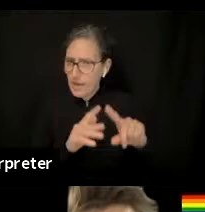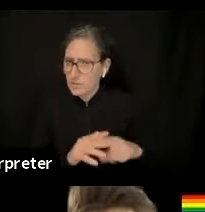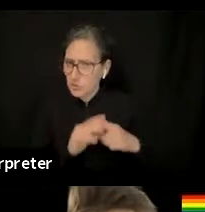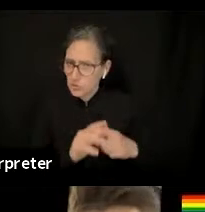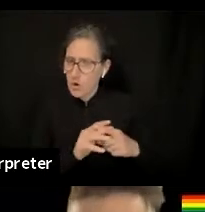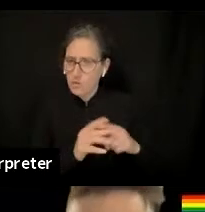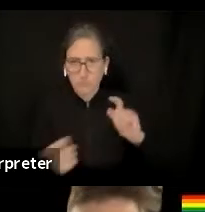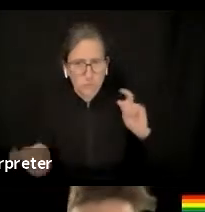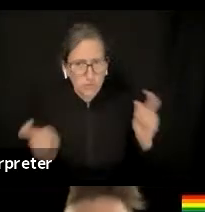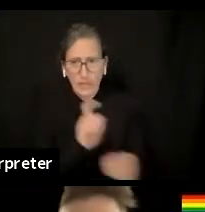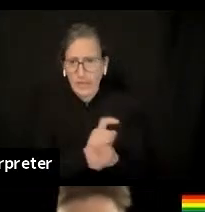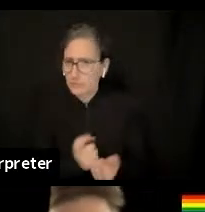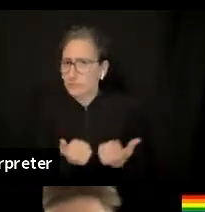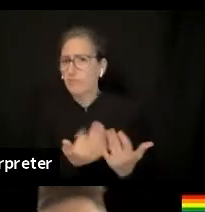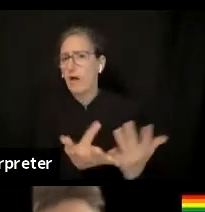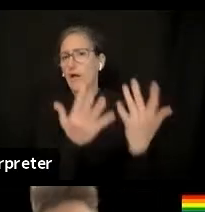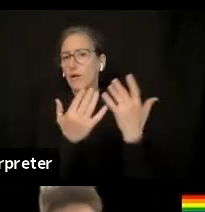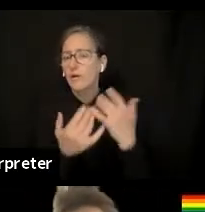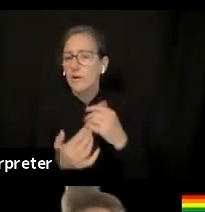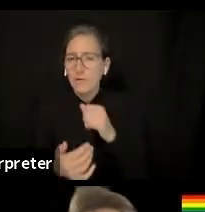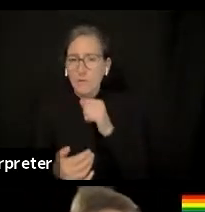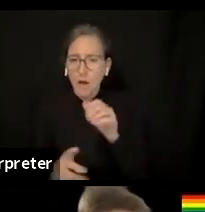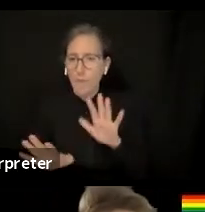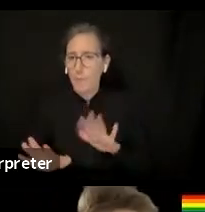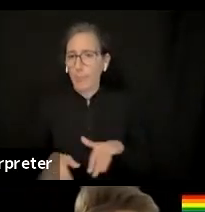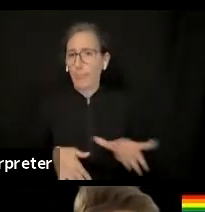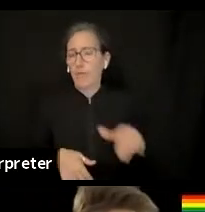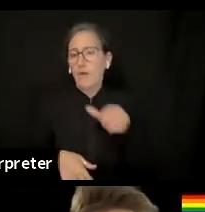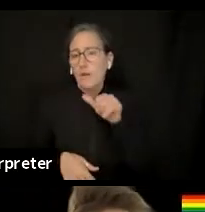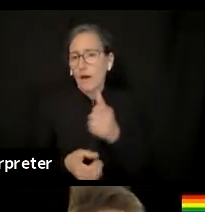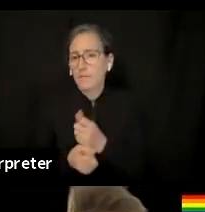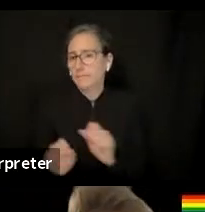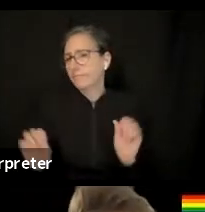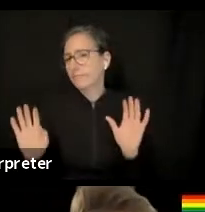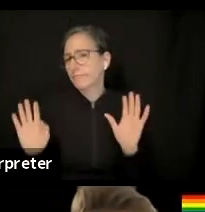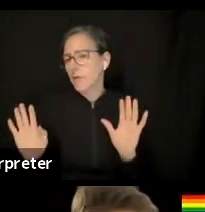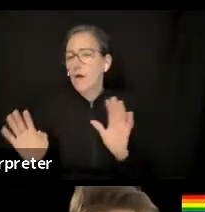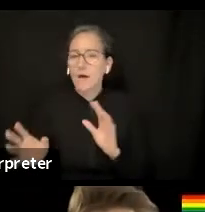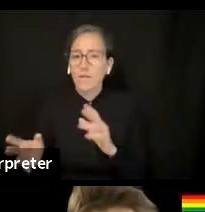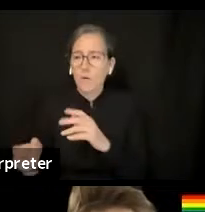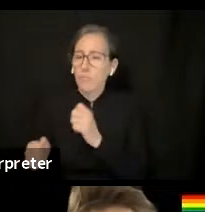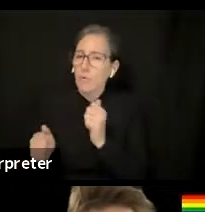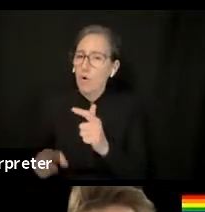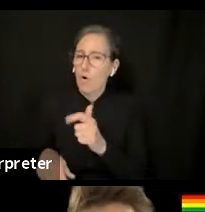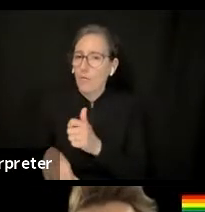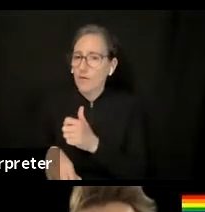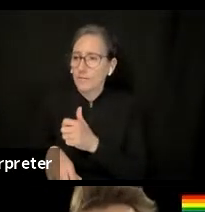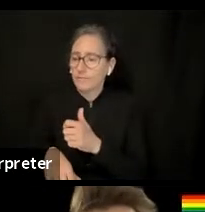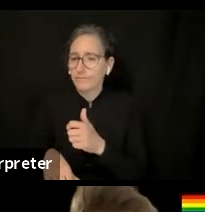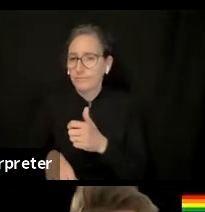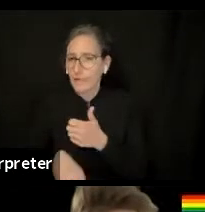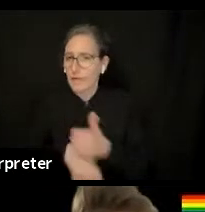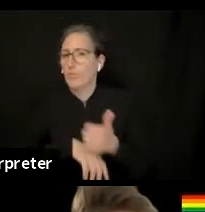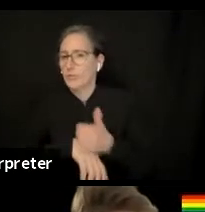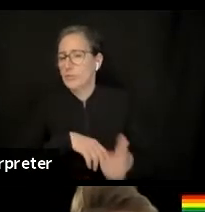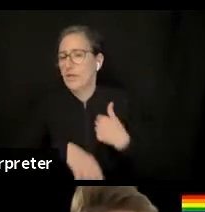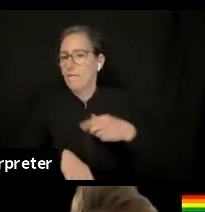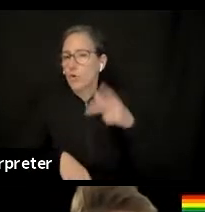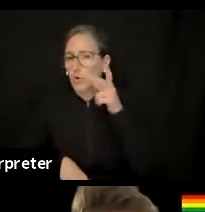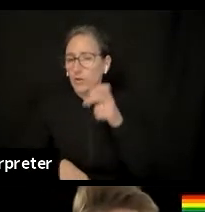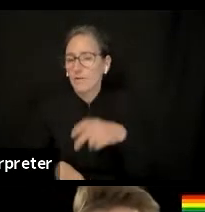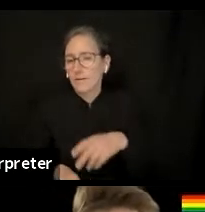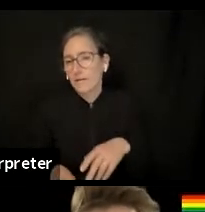safe or any of the other things that I've heard leveled at the decisions here so far, at the decision to have the sport so